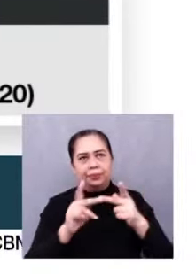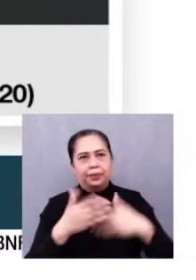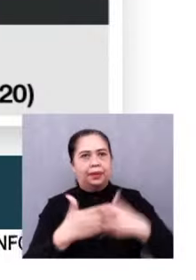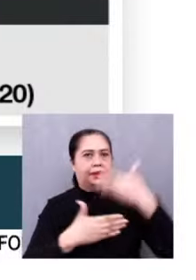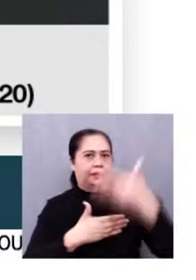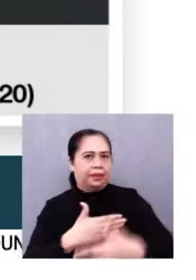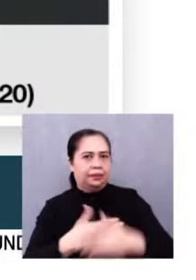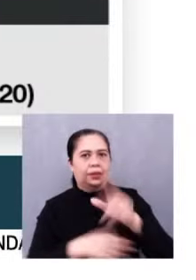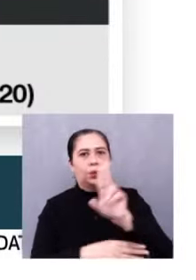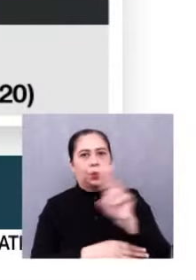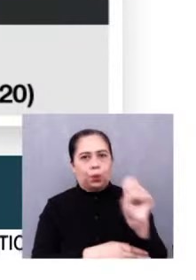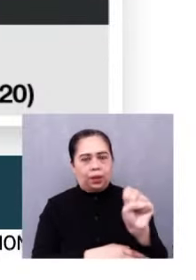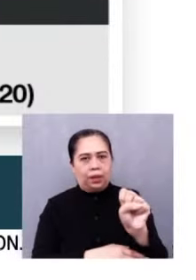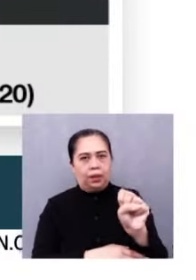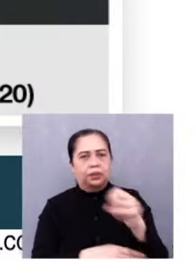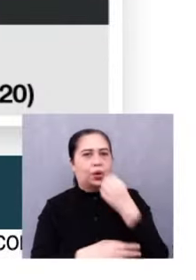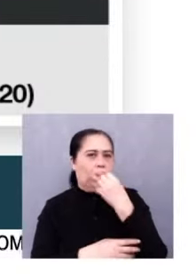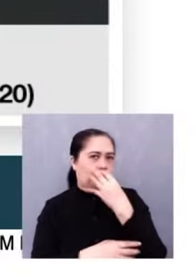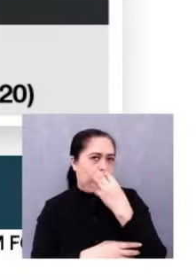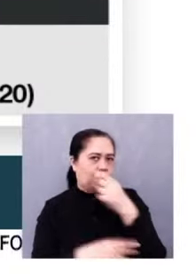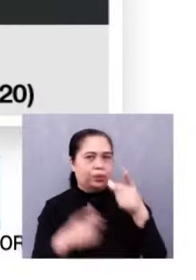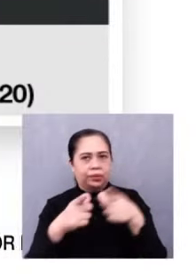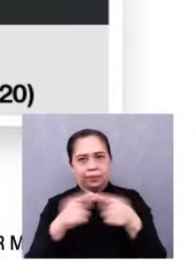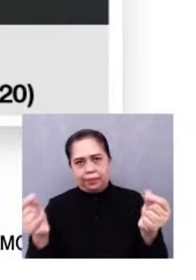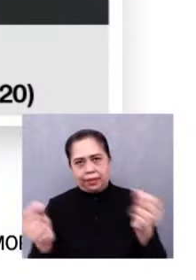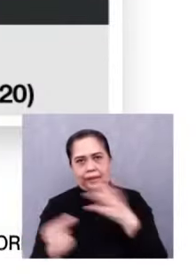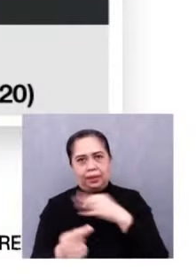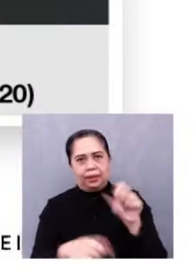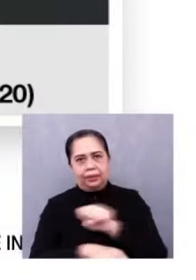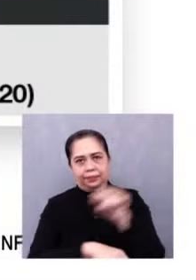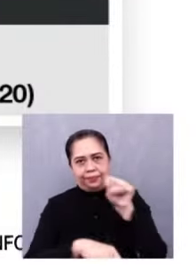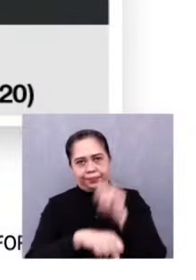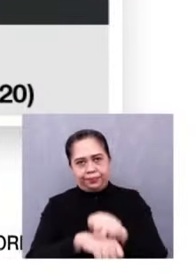U.S., Hong Kong, Japan, and Singapore.